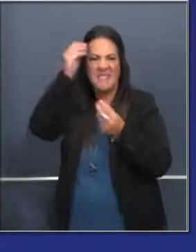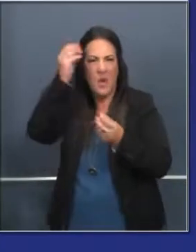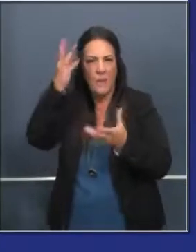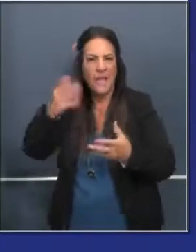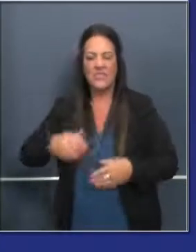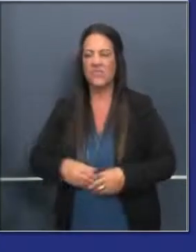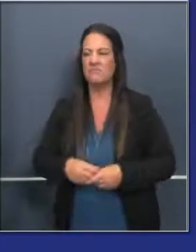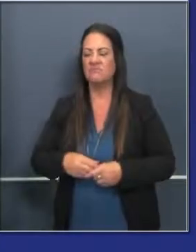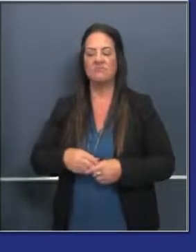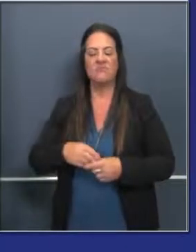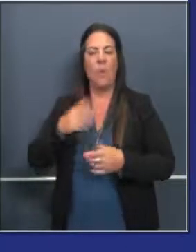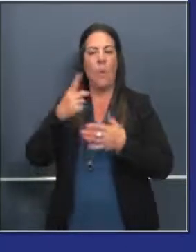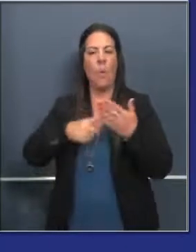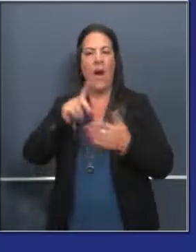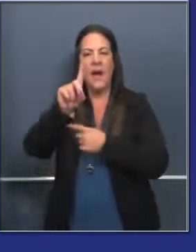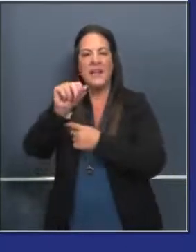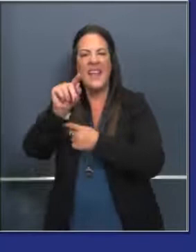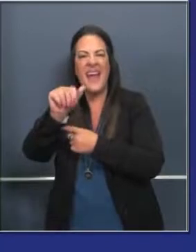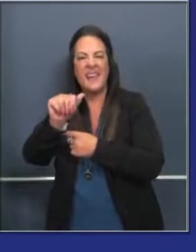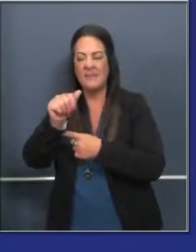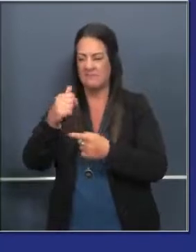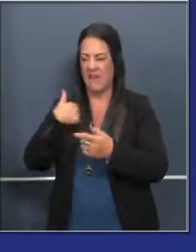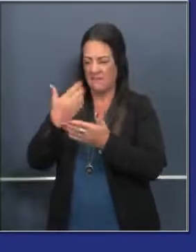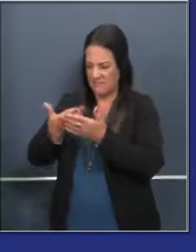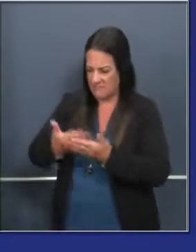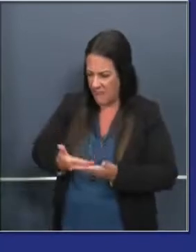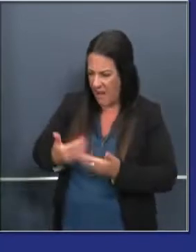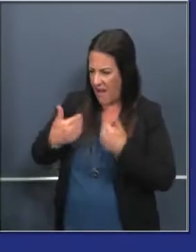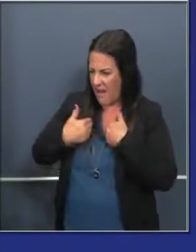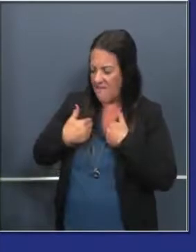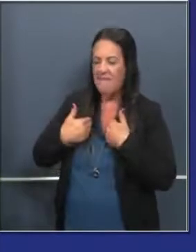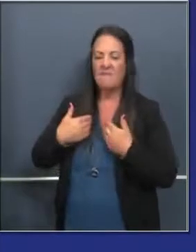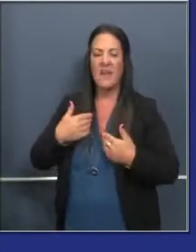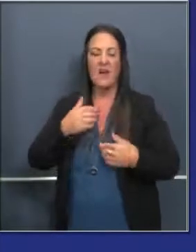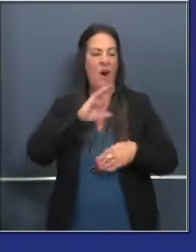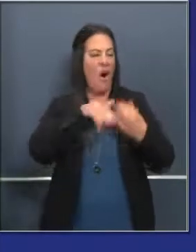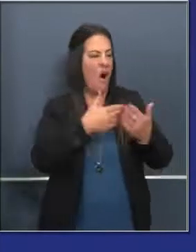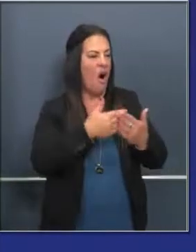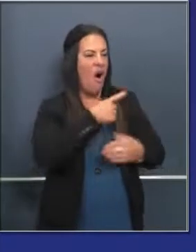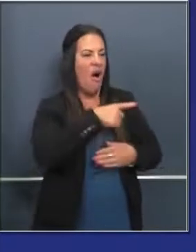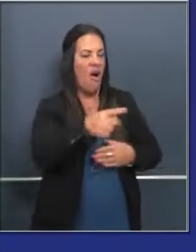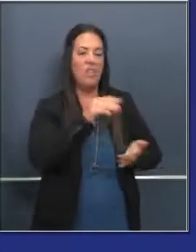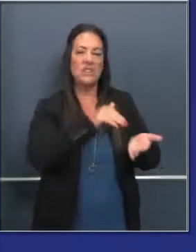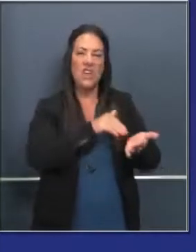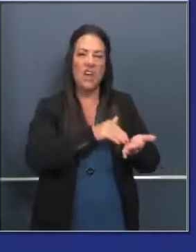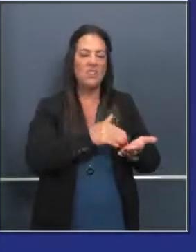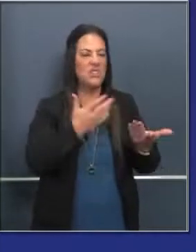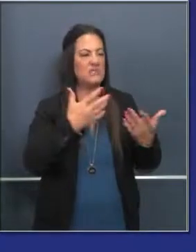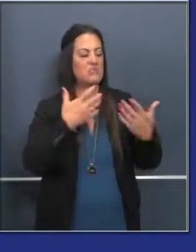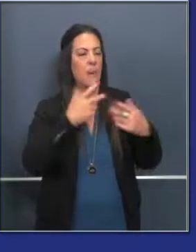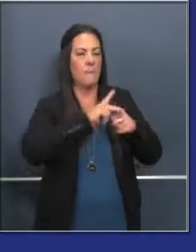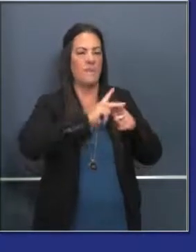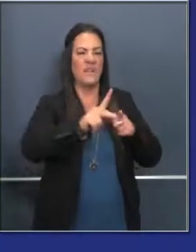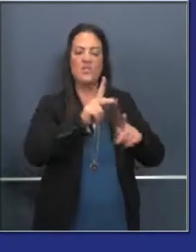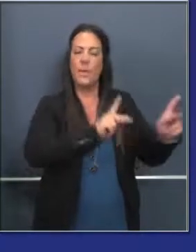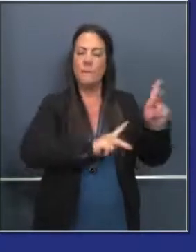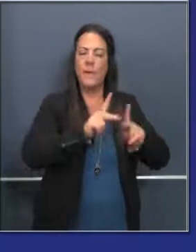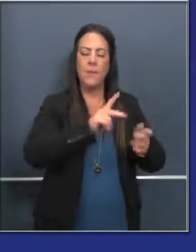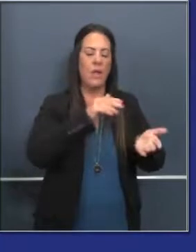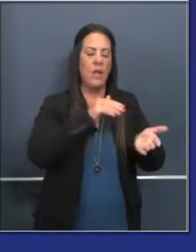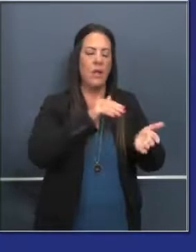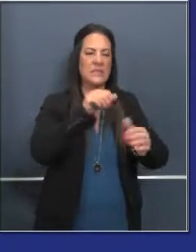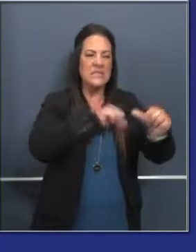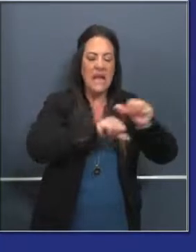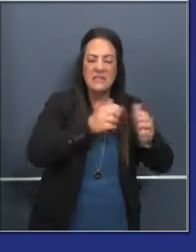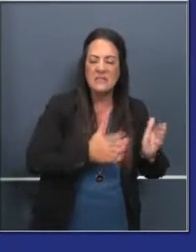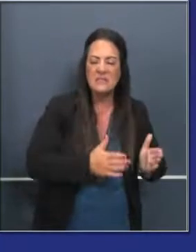the available data that we have, that I have, that our health professionals have, in a way that we don't believe has been done anywhere else in the